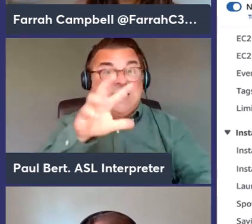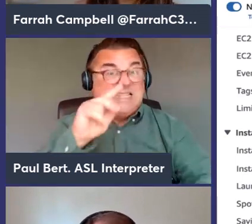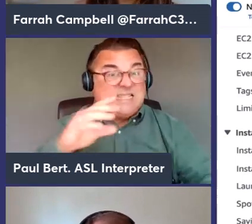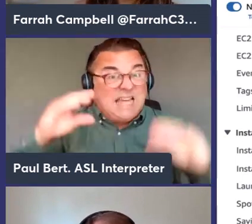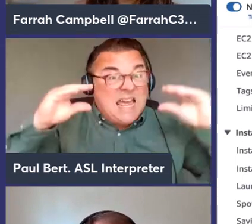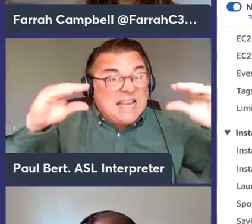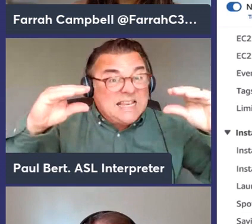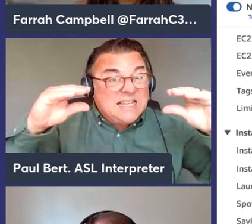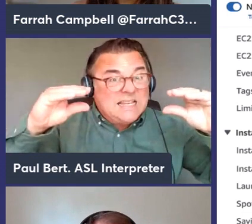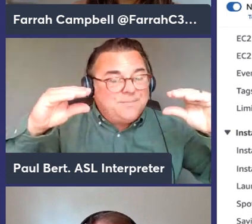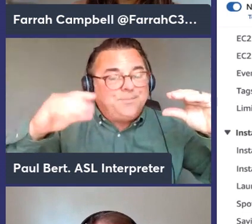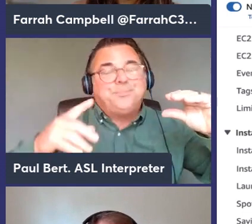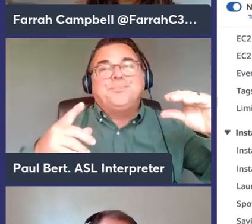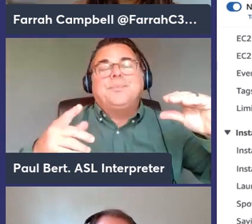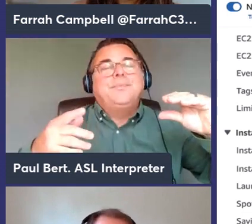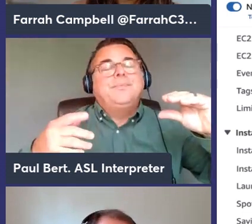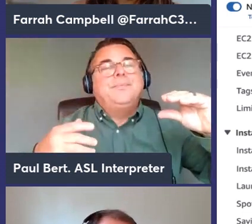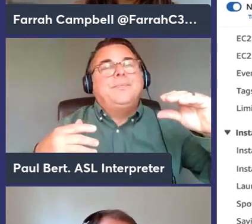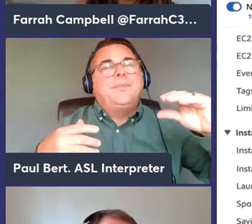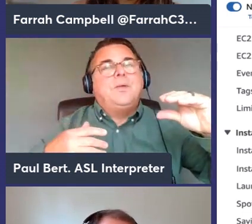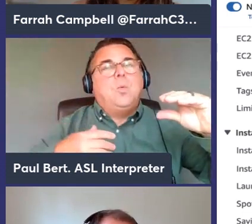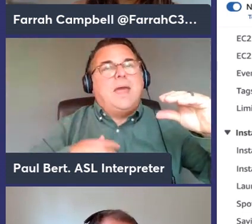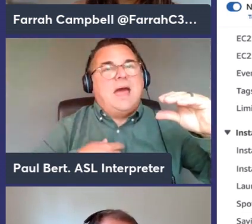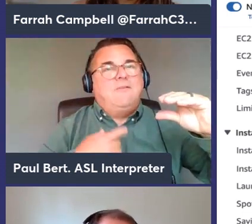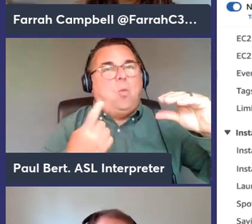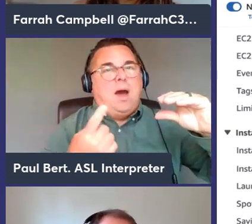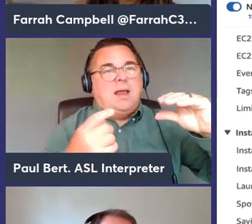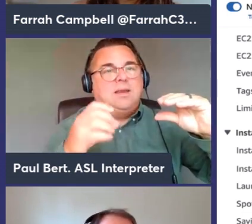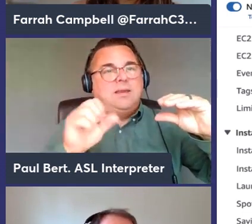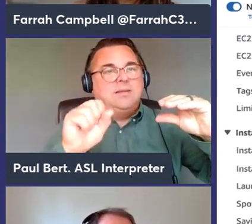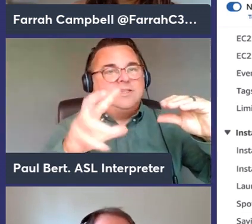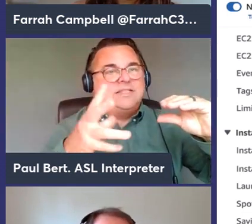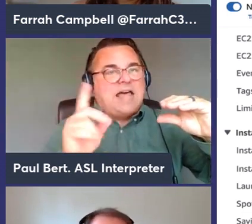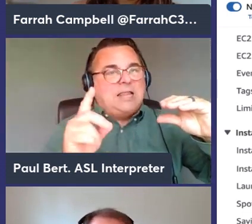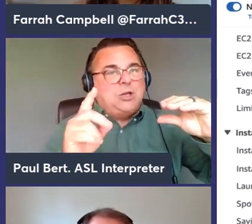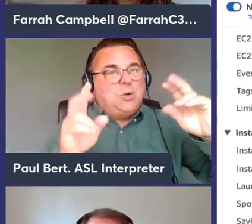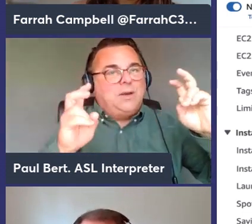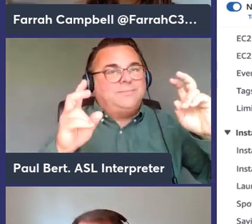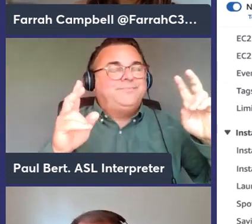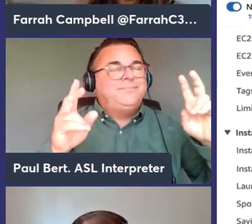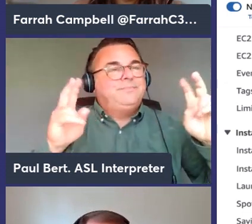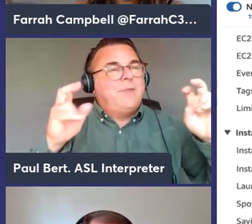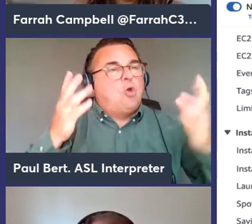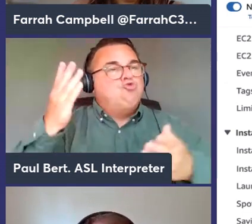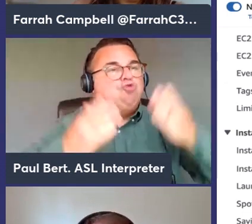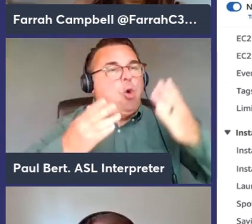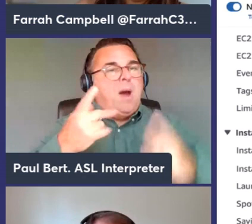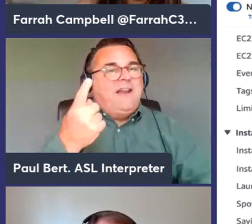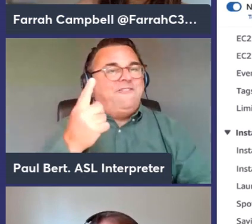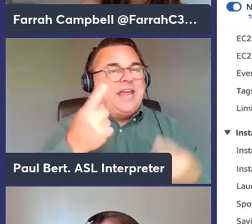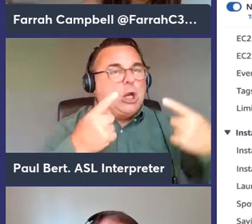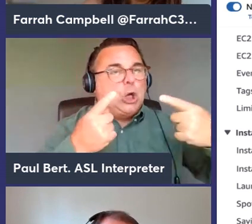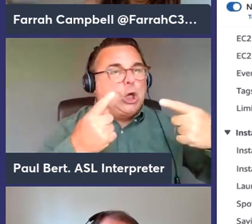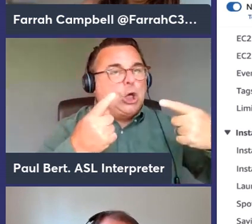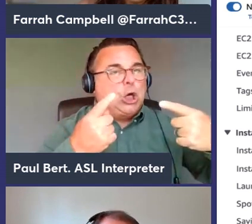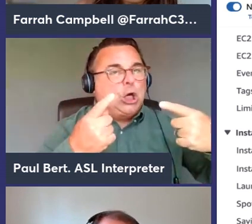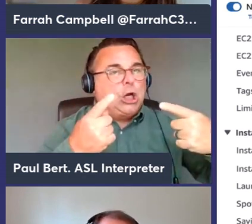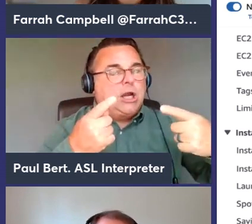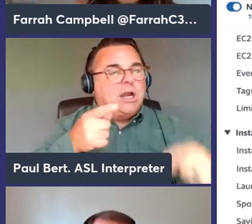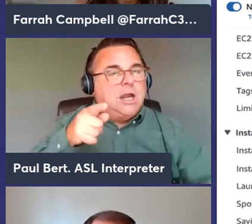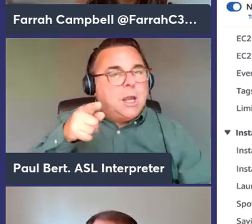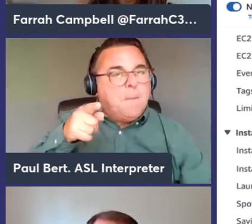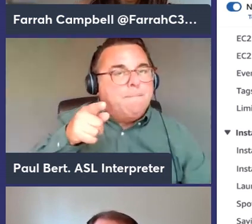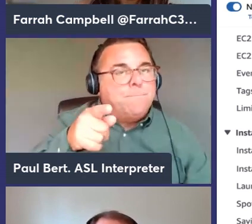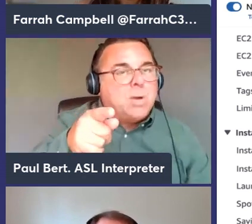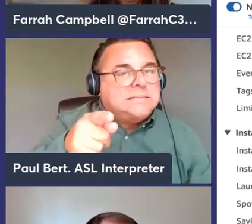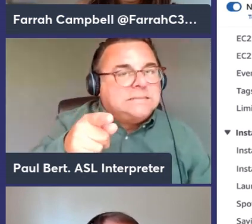actually have a solenoid, basically a robot finger, if you will, that literally presses and holds the